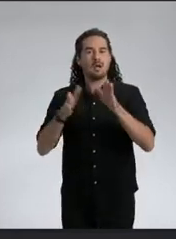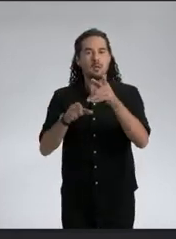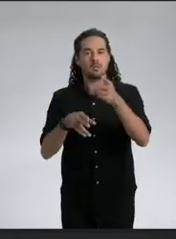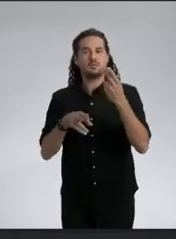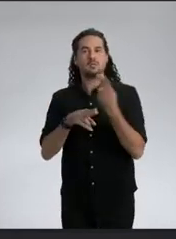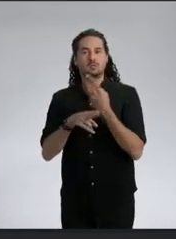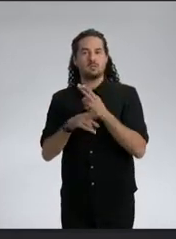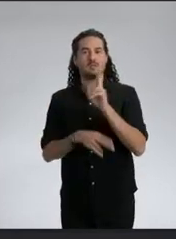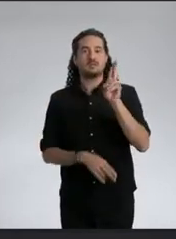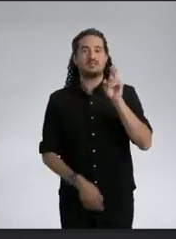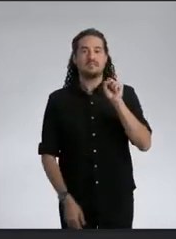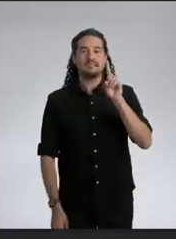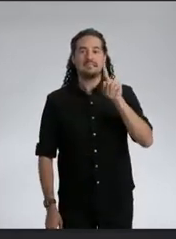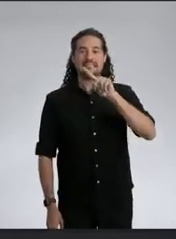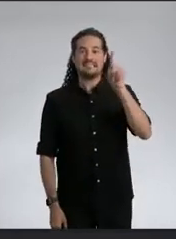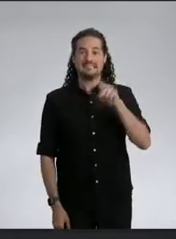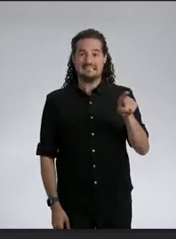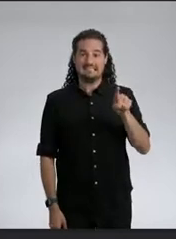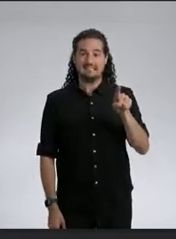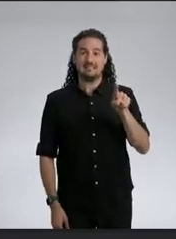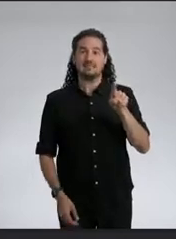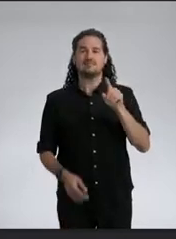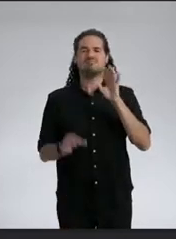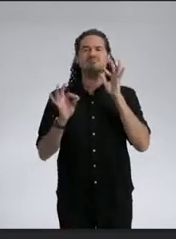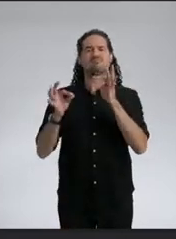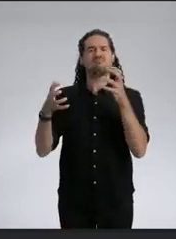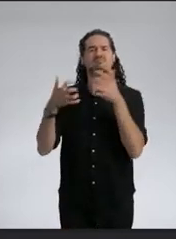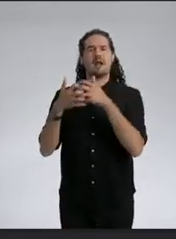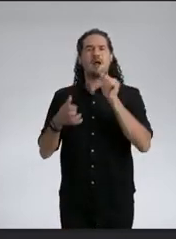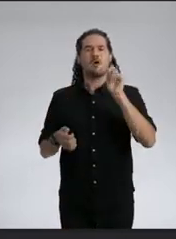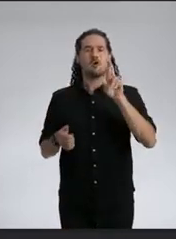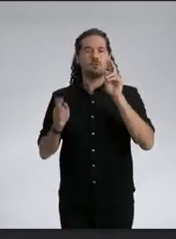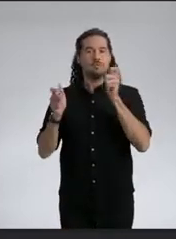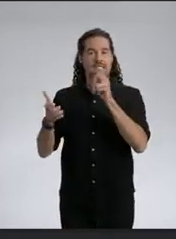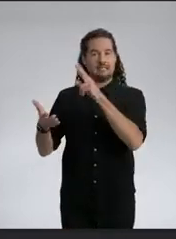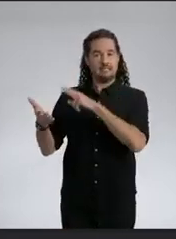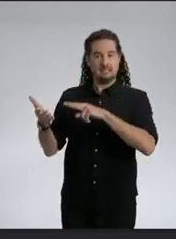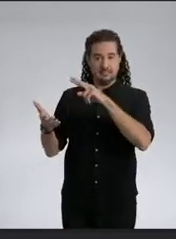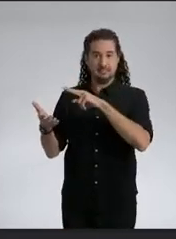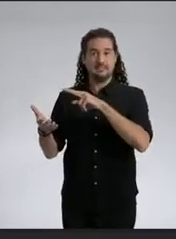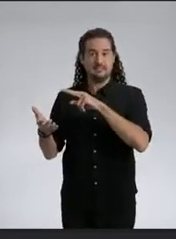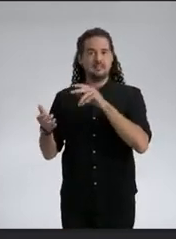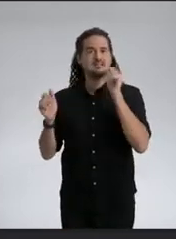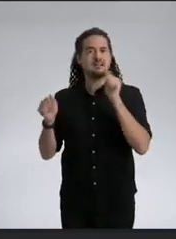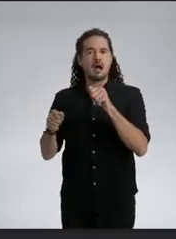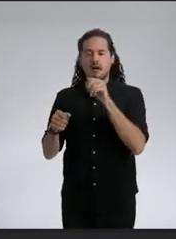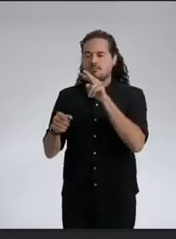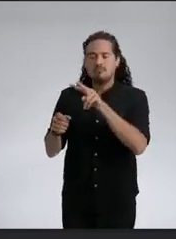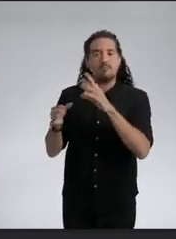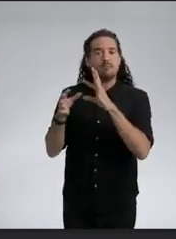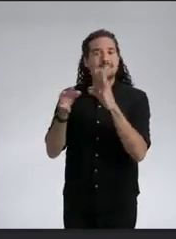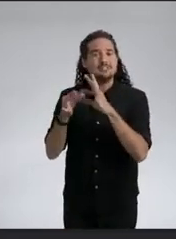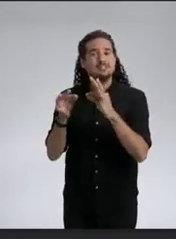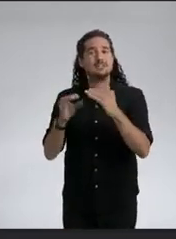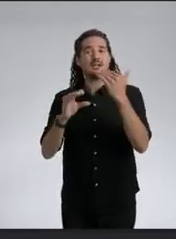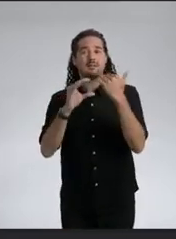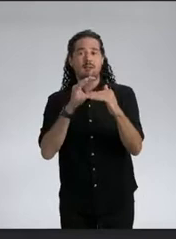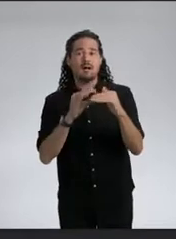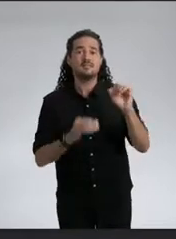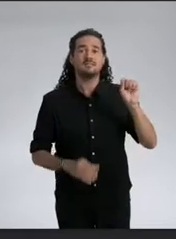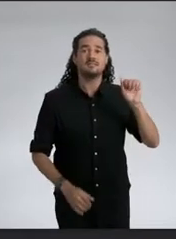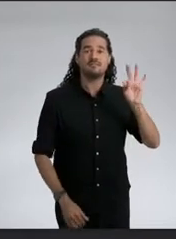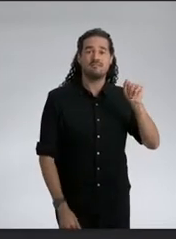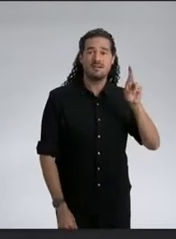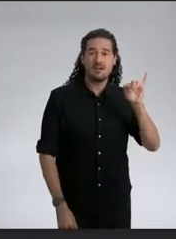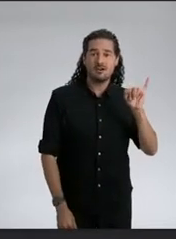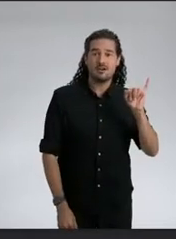files optimized for AR Quick Look, so users can view them in Messages, Mail, Safari, and other apps.